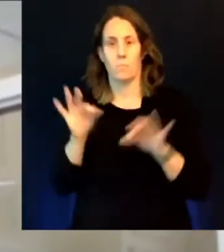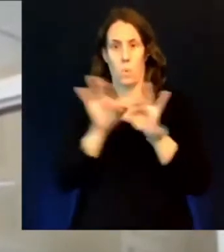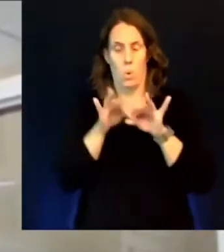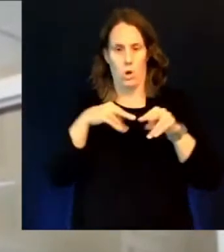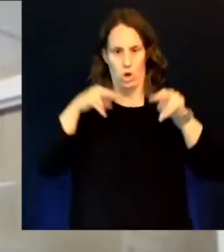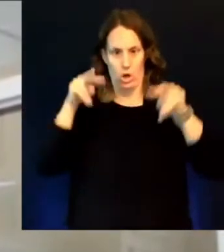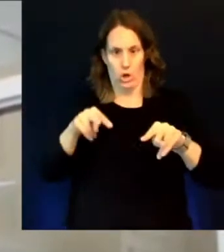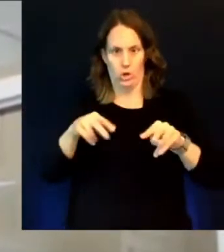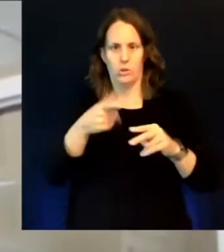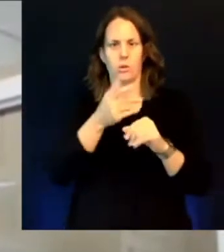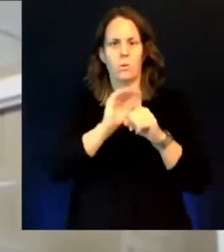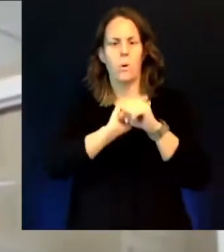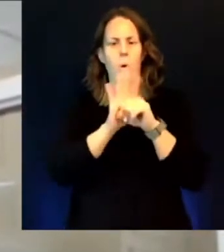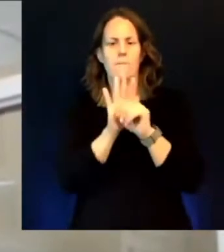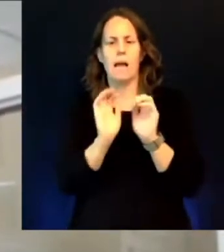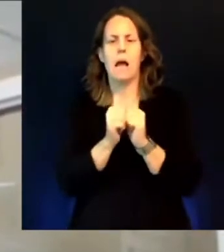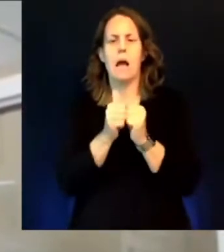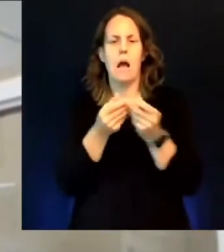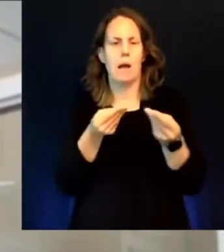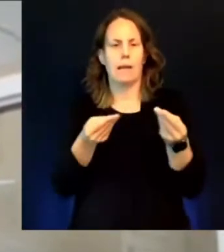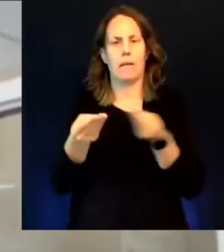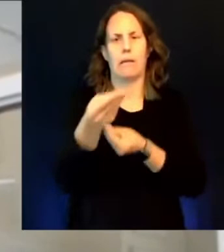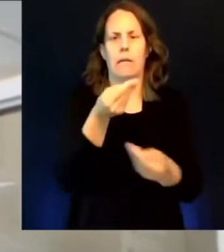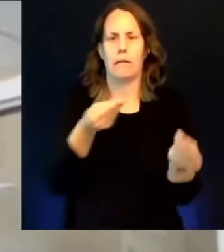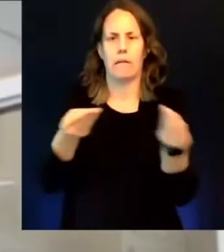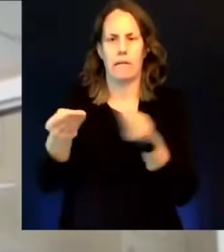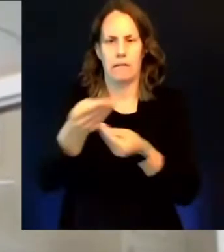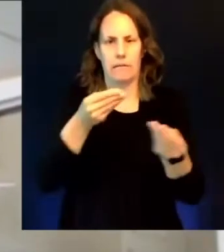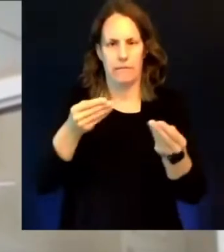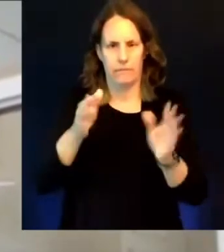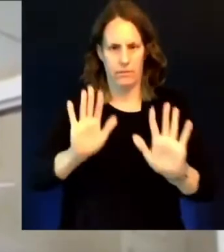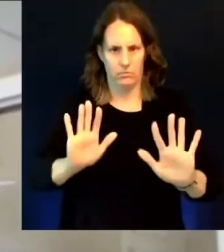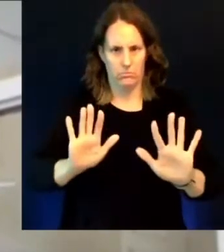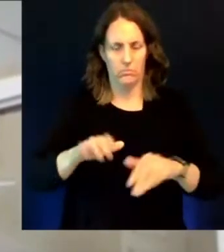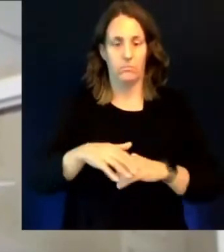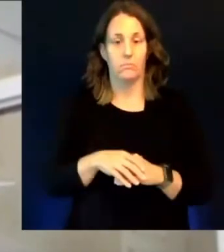that as we vaccinate more people, we'll have fewer